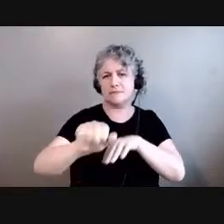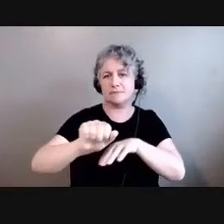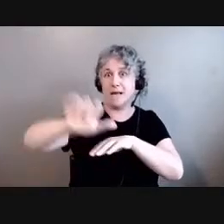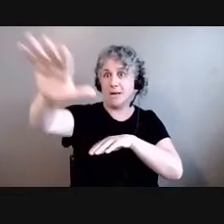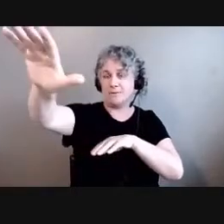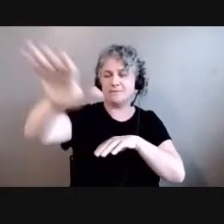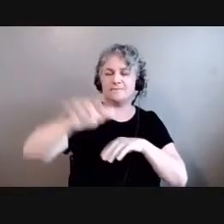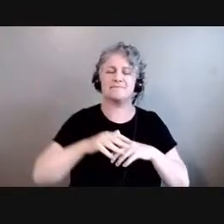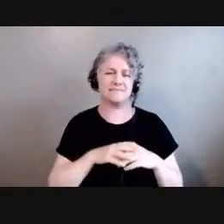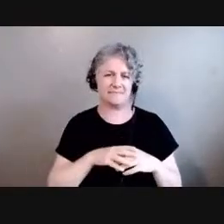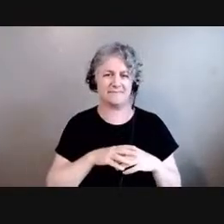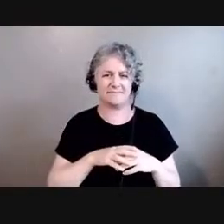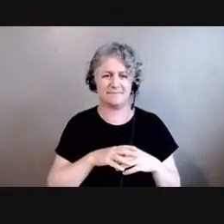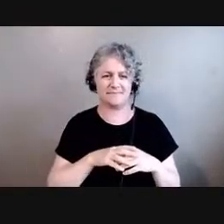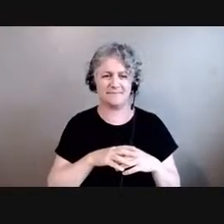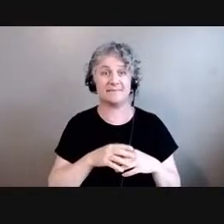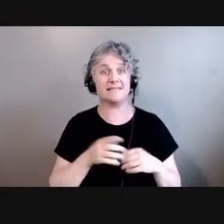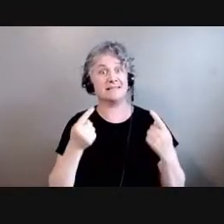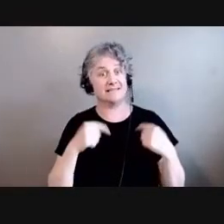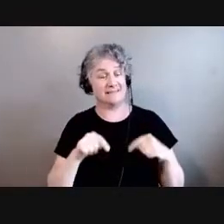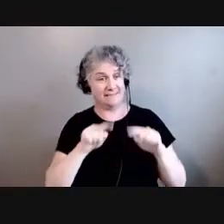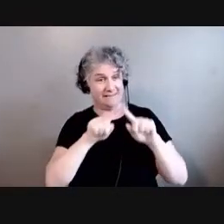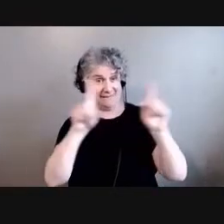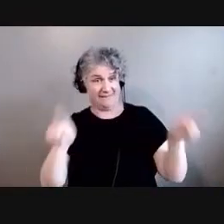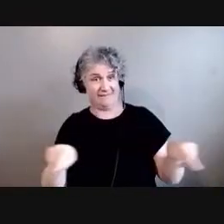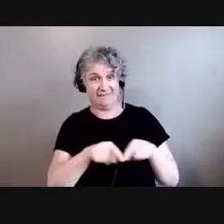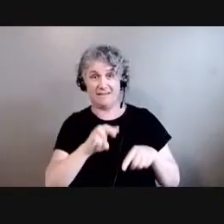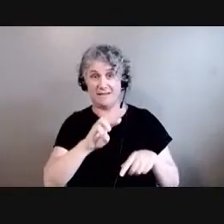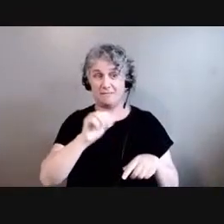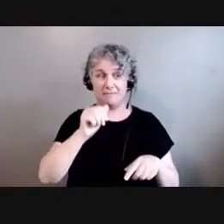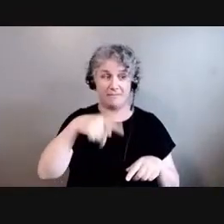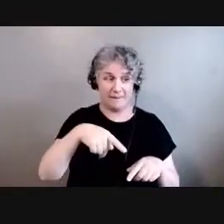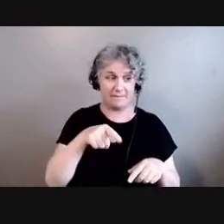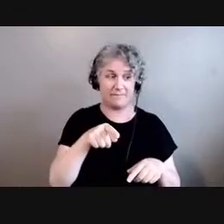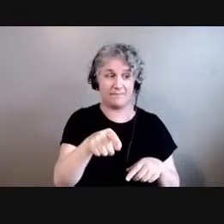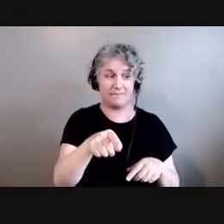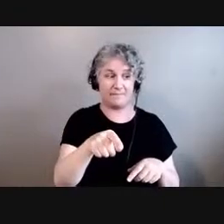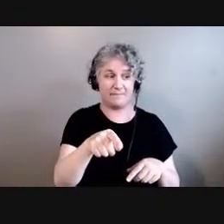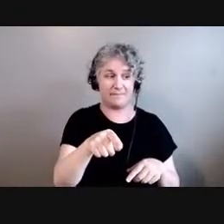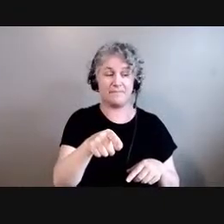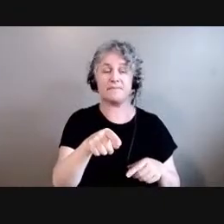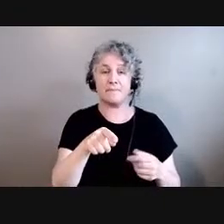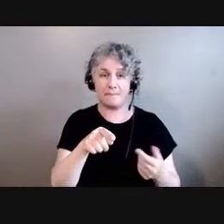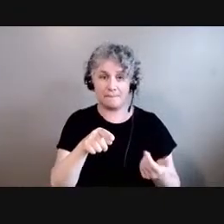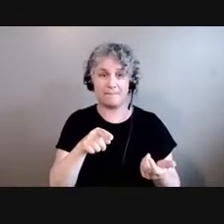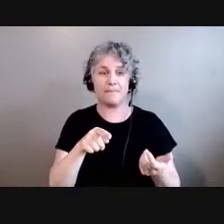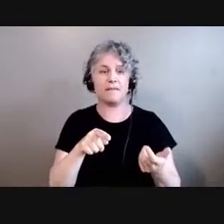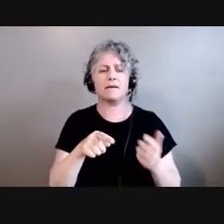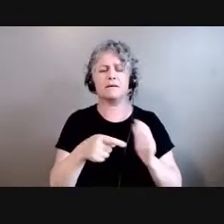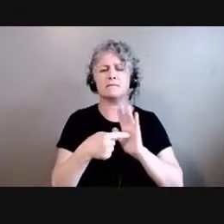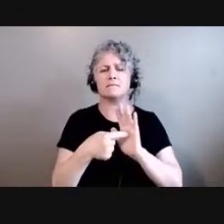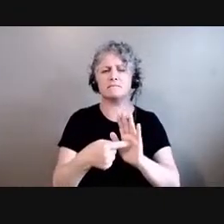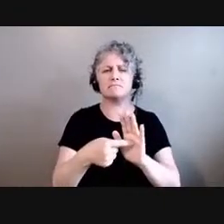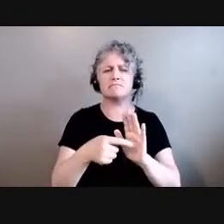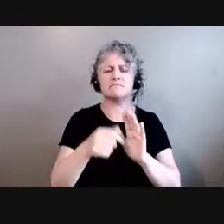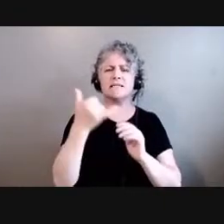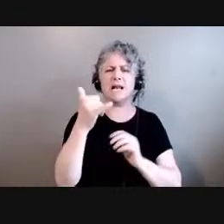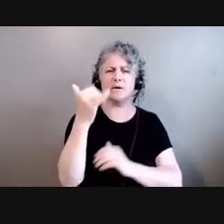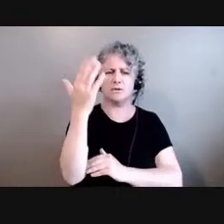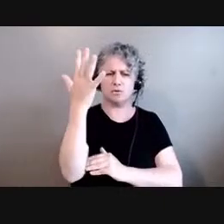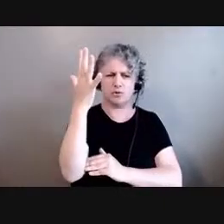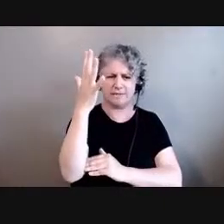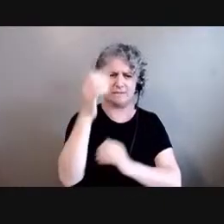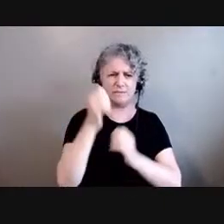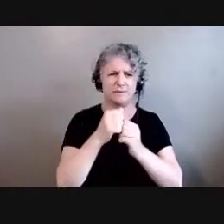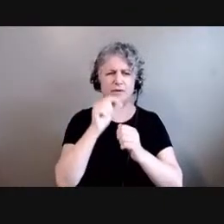Here we have the Montana State Parks map. The state parks are depicted as yellow trees with a green